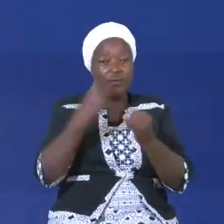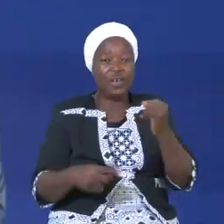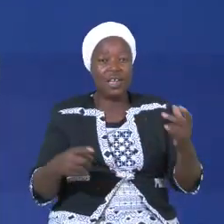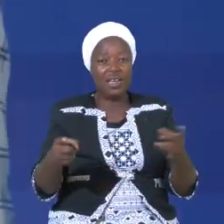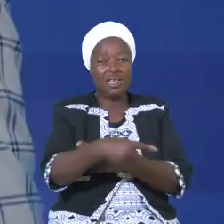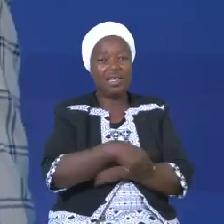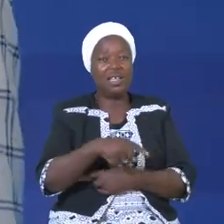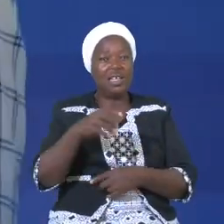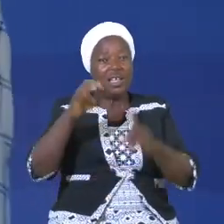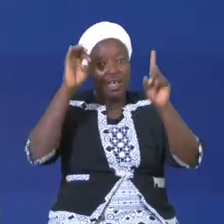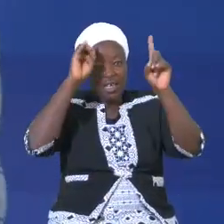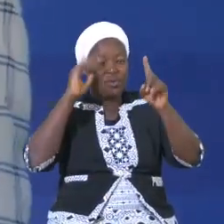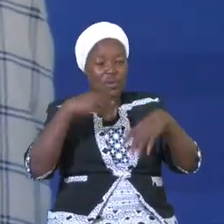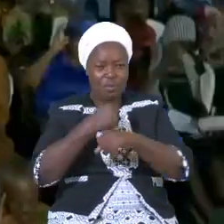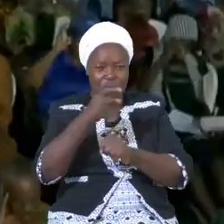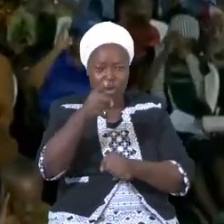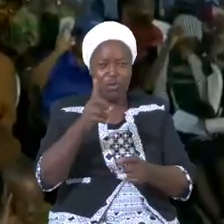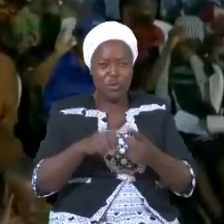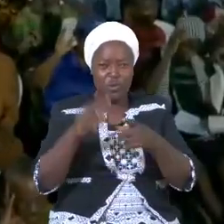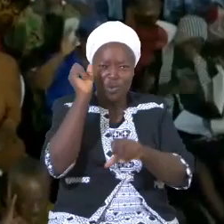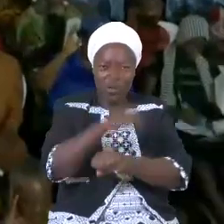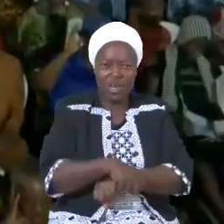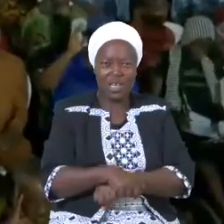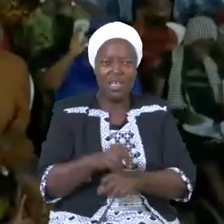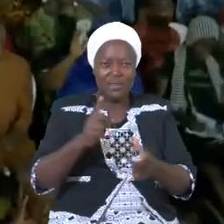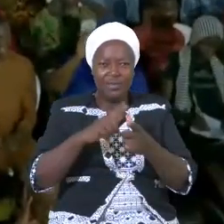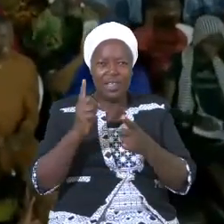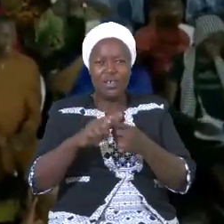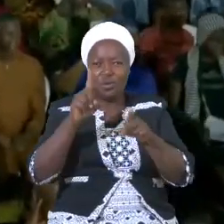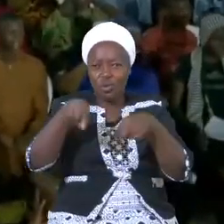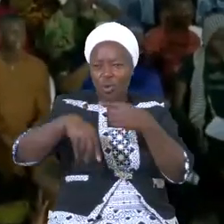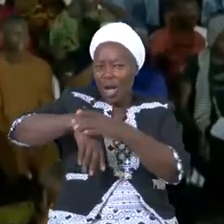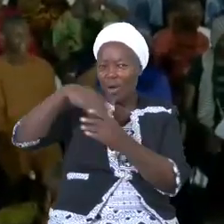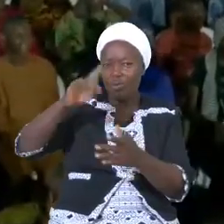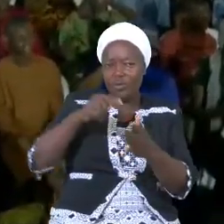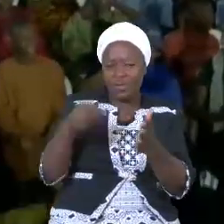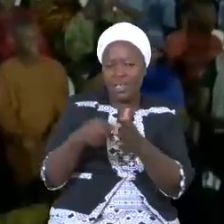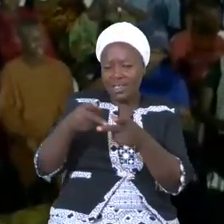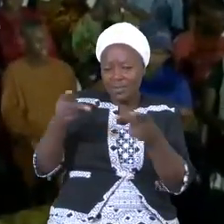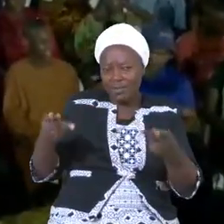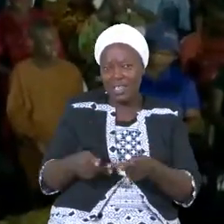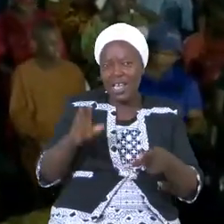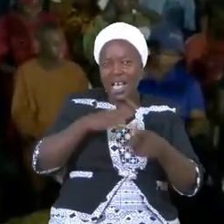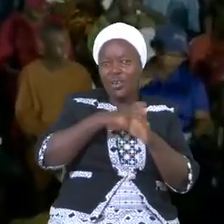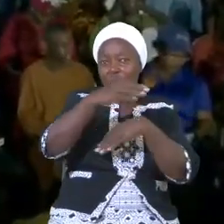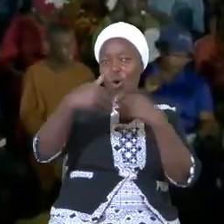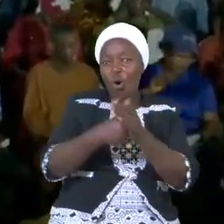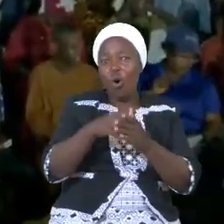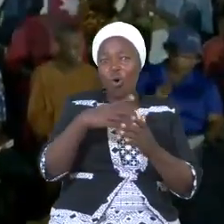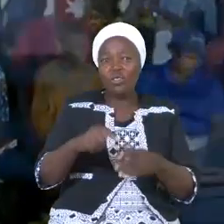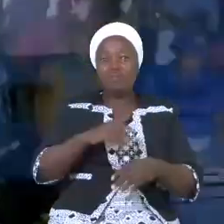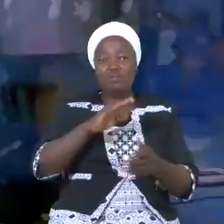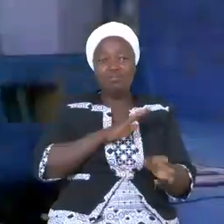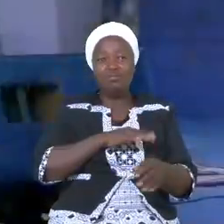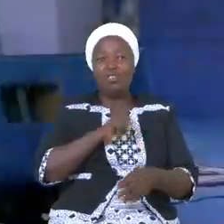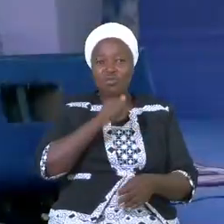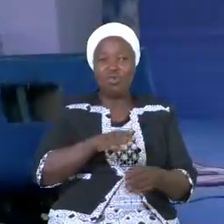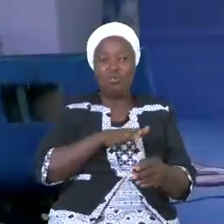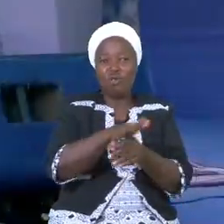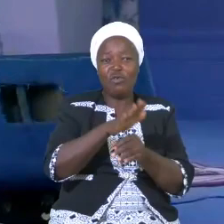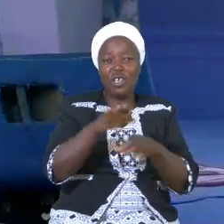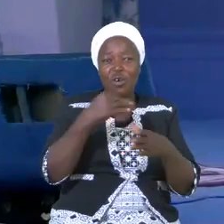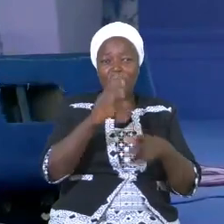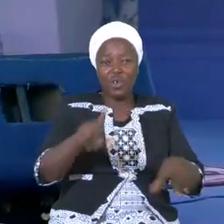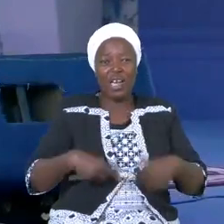you to conquer you go out of this place and all the sufficiency of your life all the